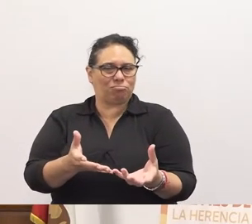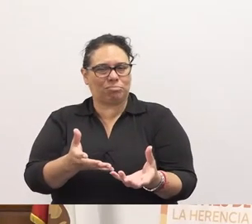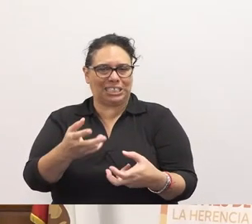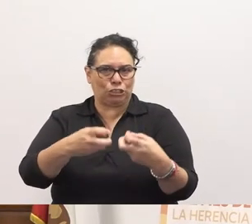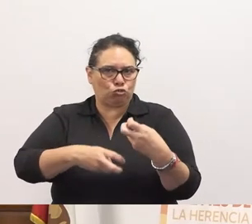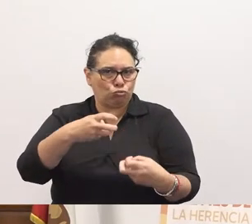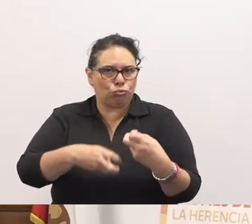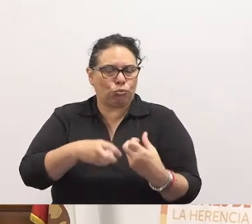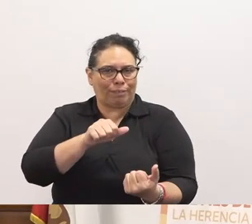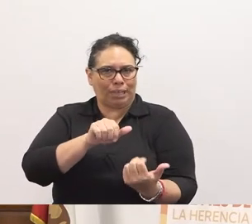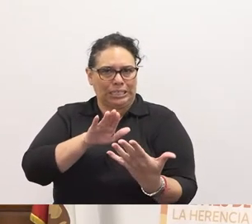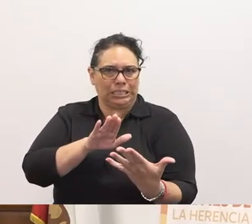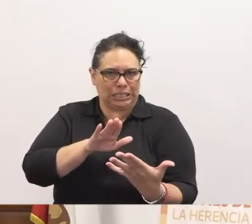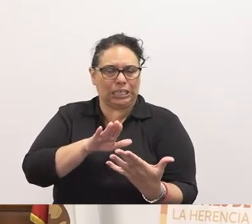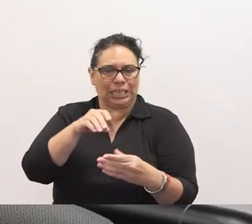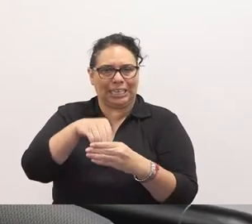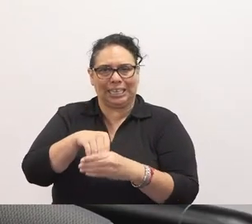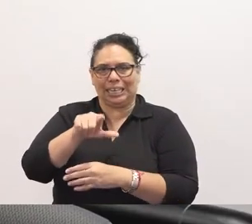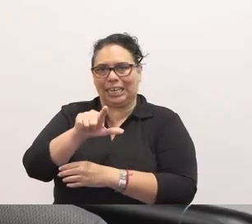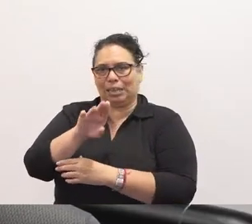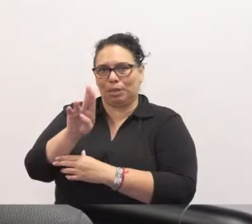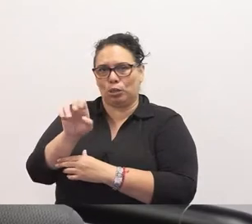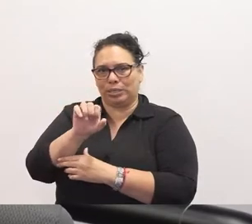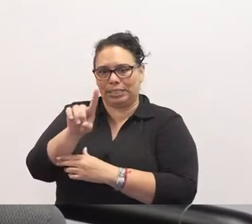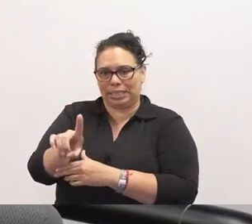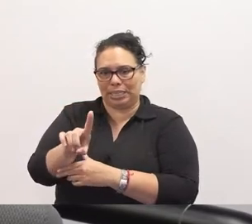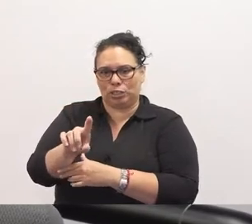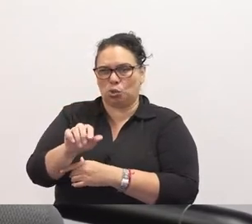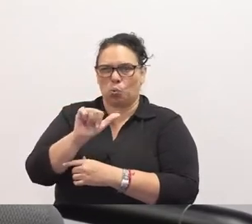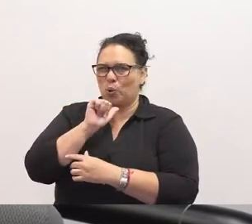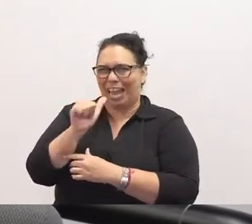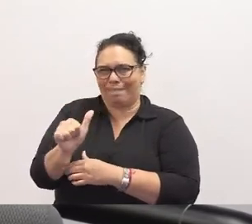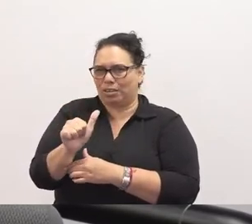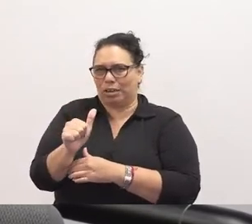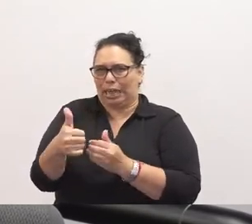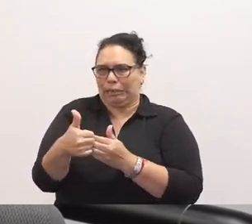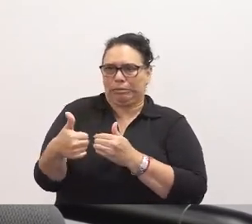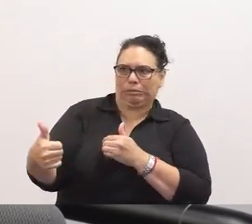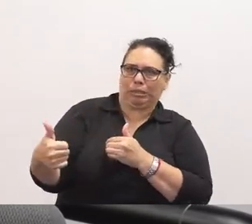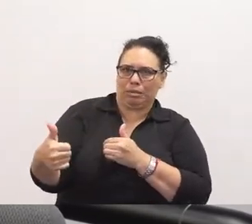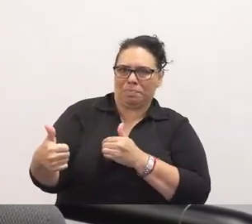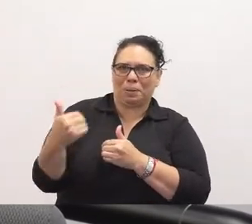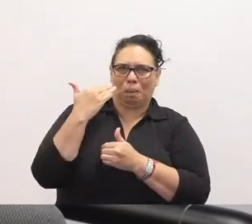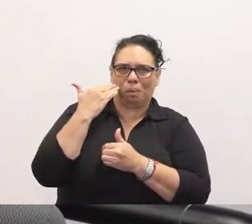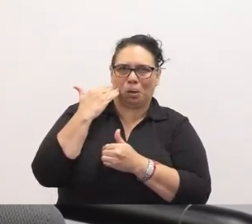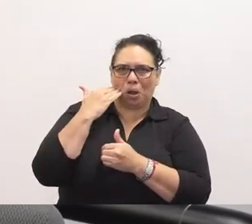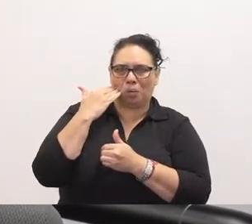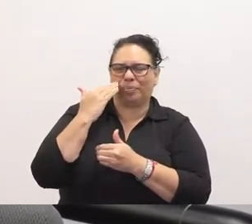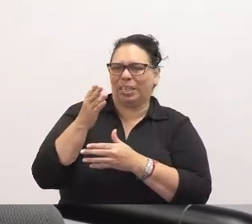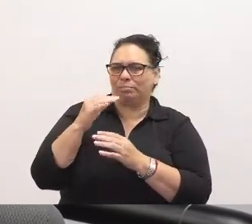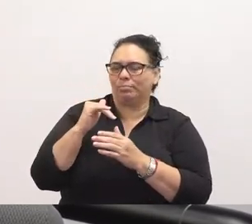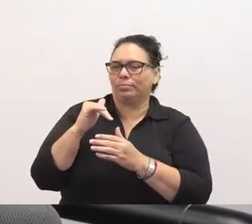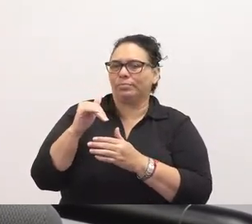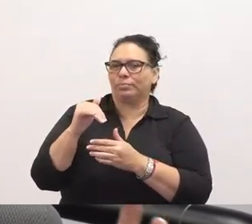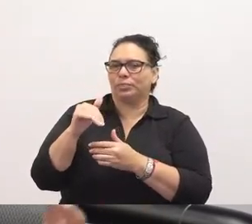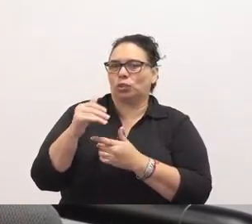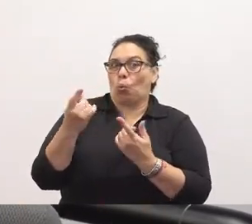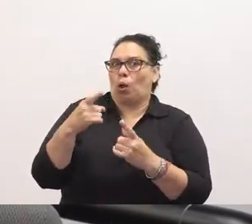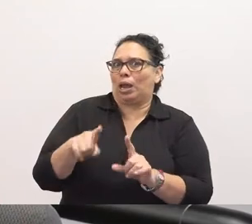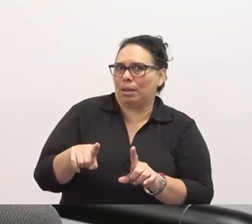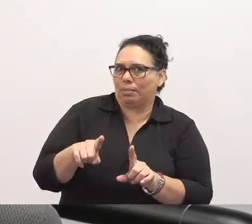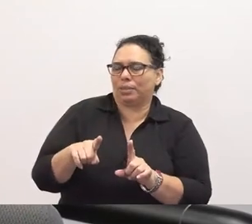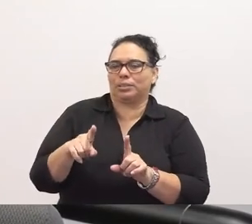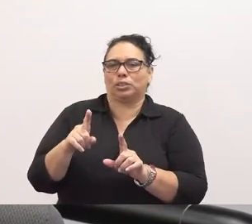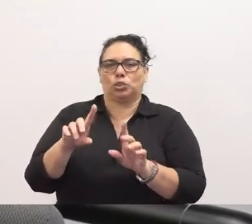issue that we're facing within LBUSD. So we haven't really piecemealed or really parceled out, It's been more so what have we done